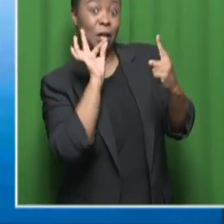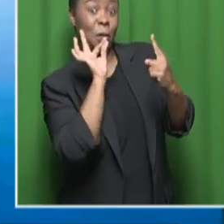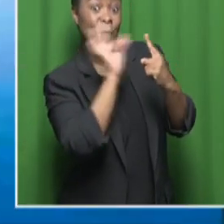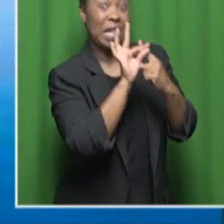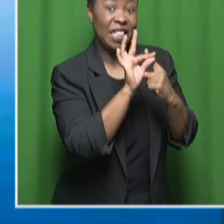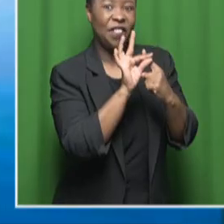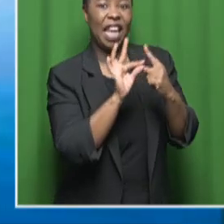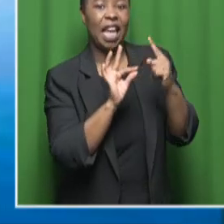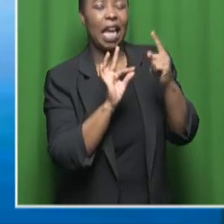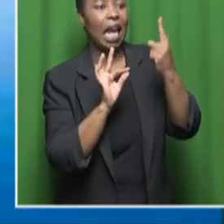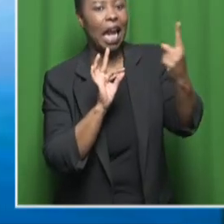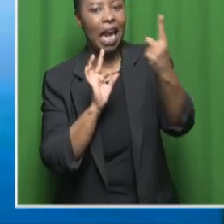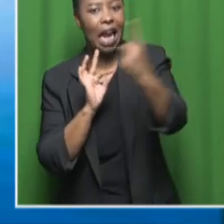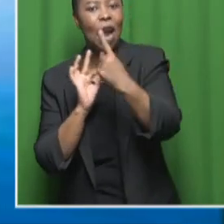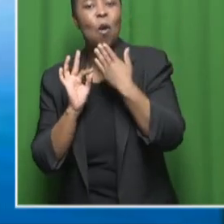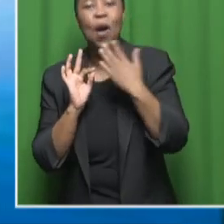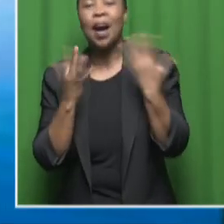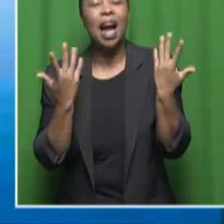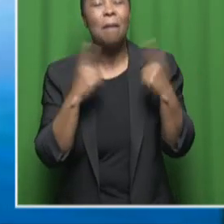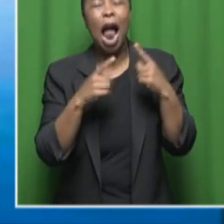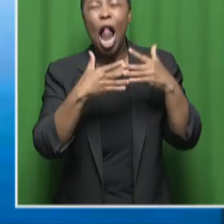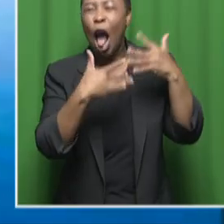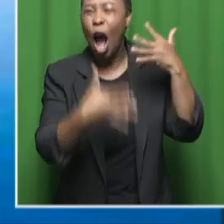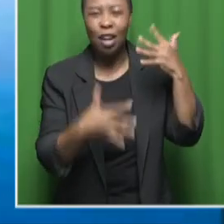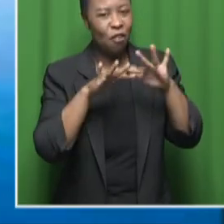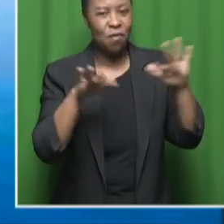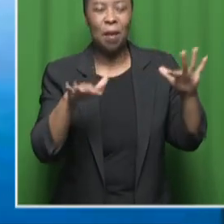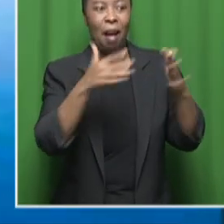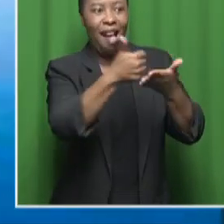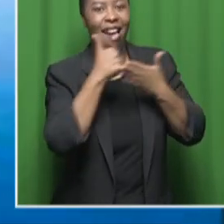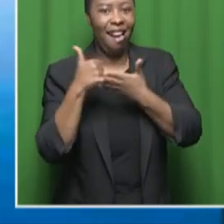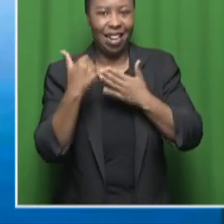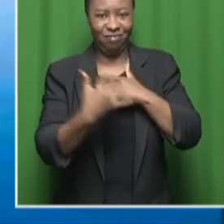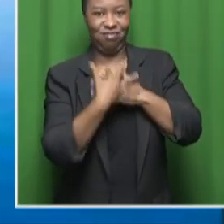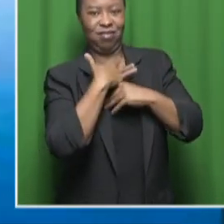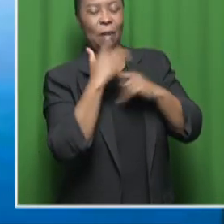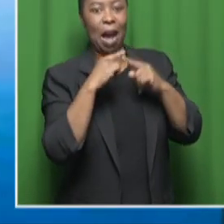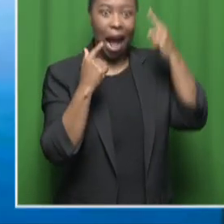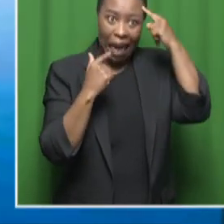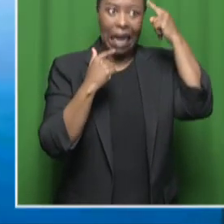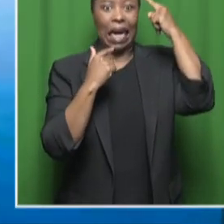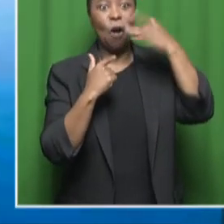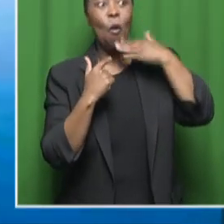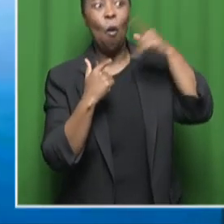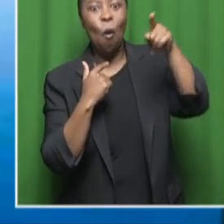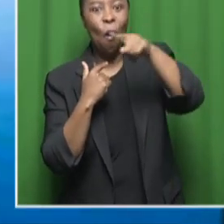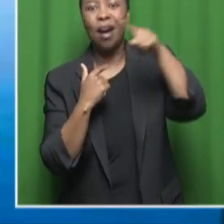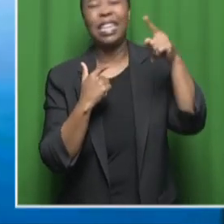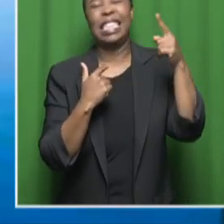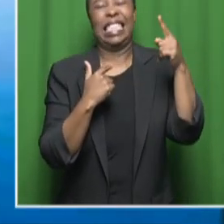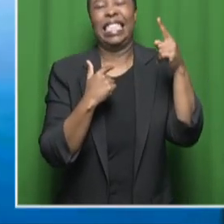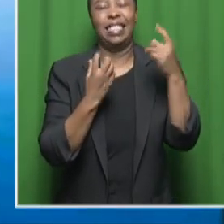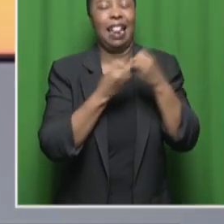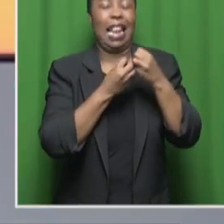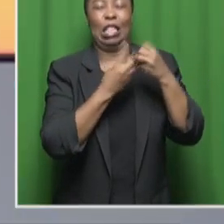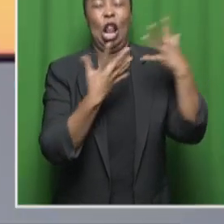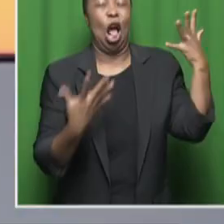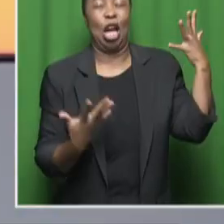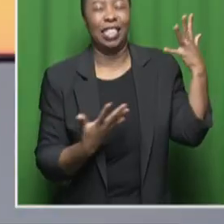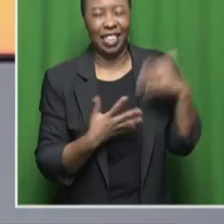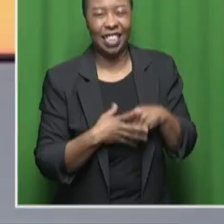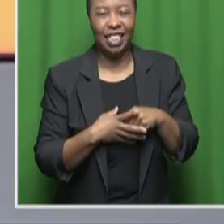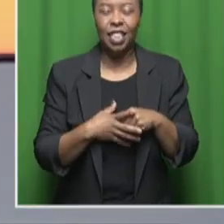specific at the moment, but I think there's quite a lot. Sure. So none of them is coming at the top of my mind at the moment. Yeah. All right. And